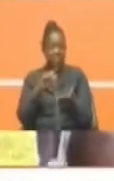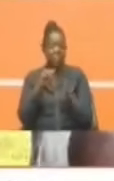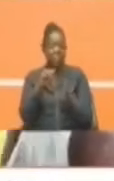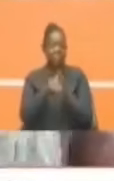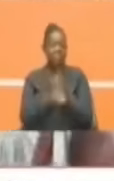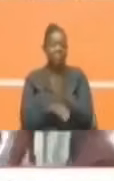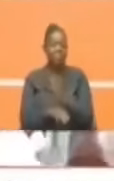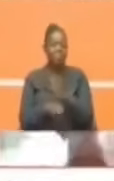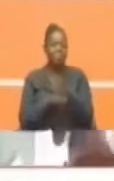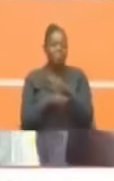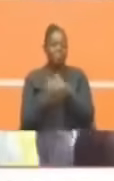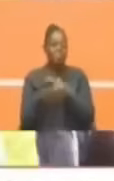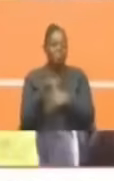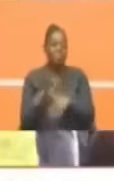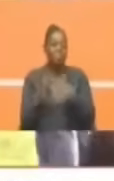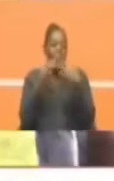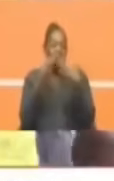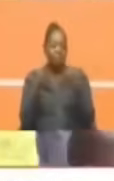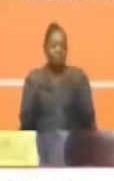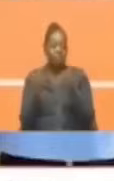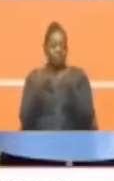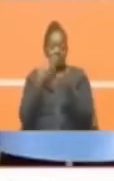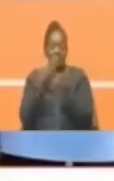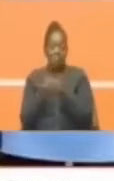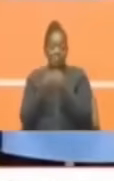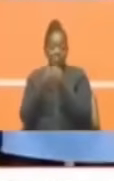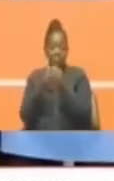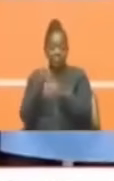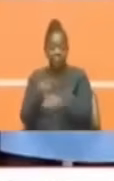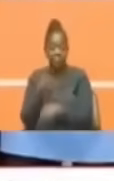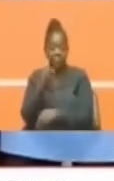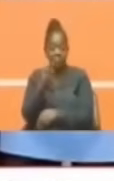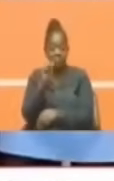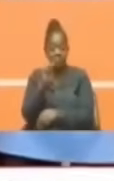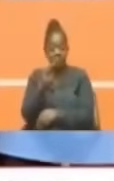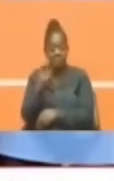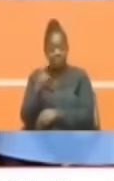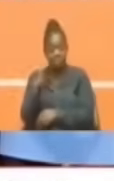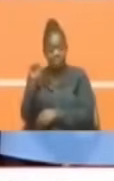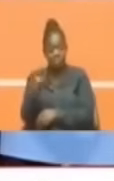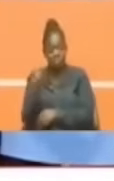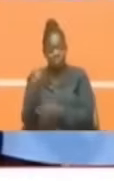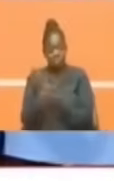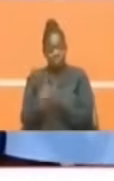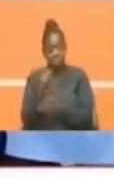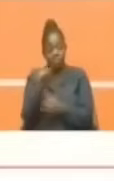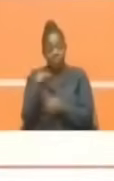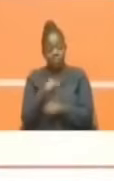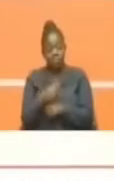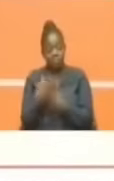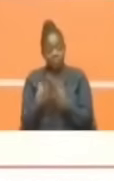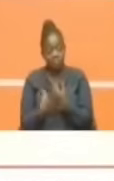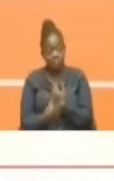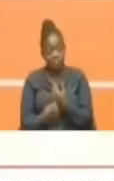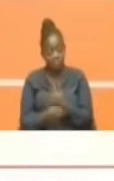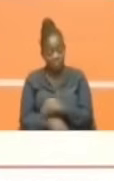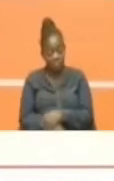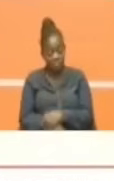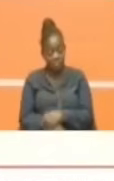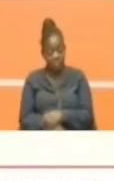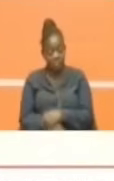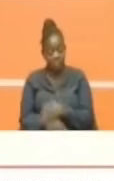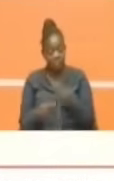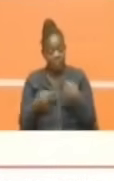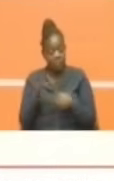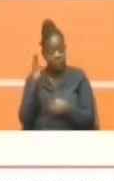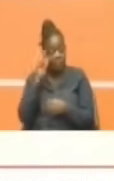asizido ne yebaza hajja mulikia olobukulemezo bulungi kusumulya kitebesese nasaba musimina maloku mukopera ko. I had already